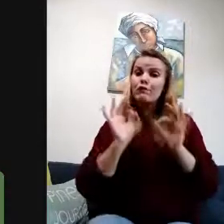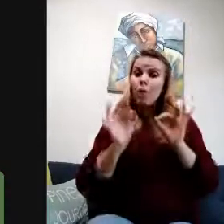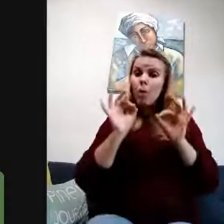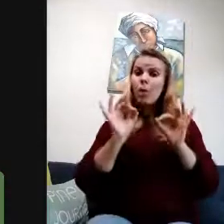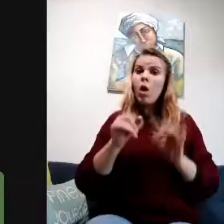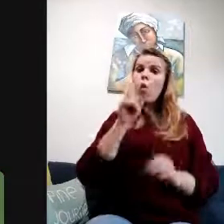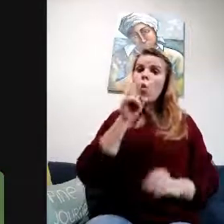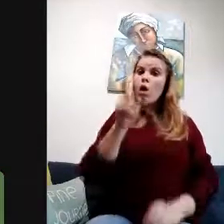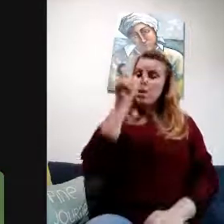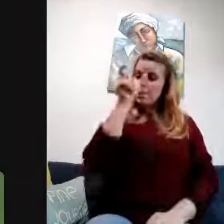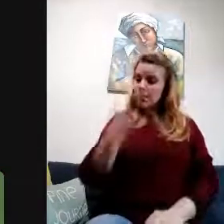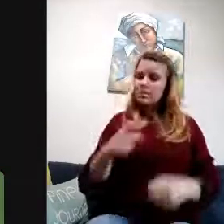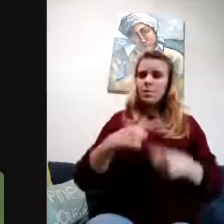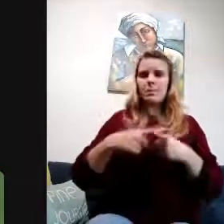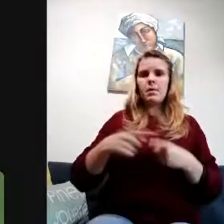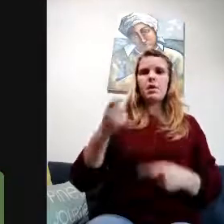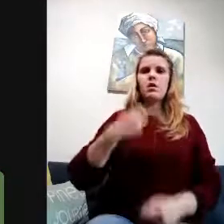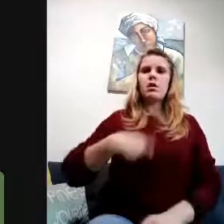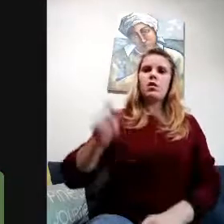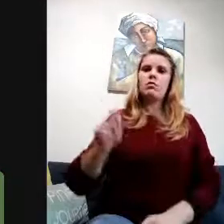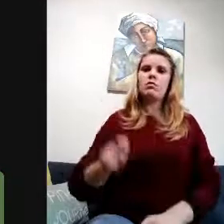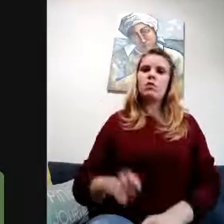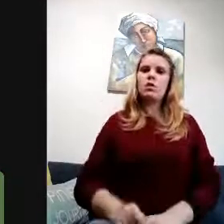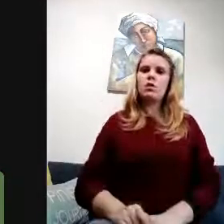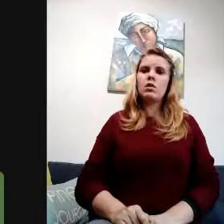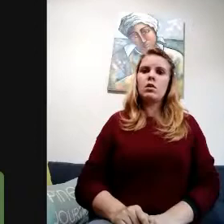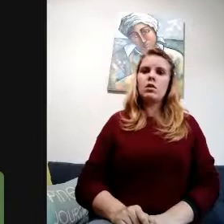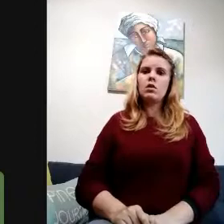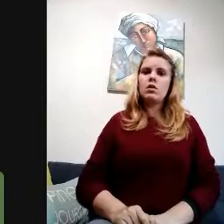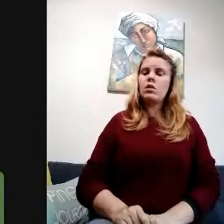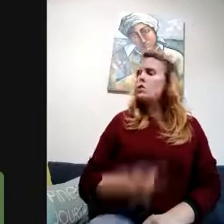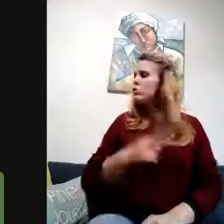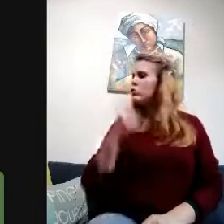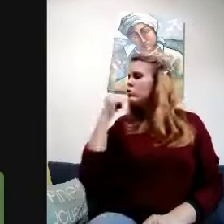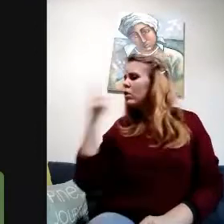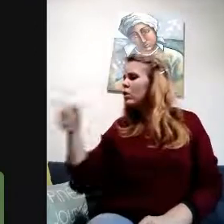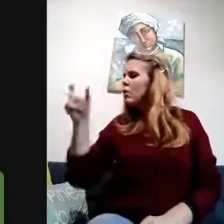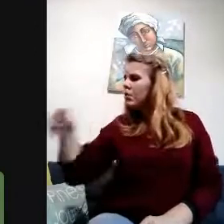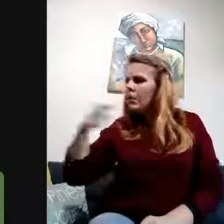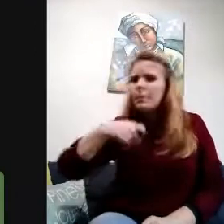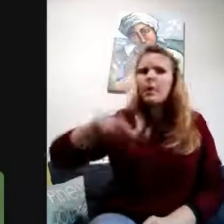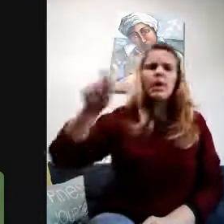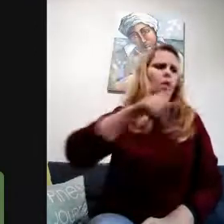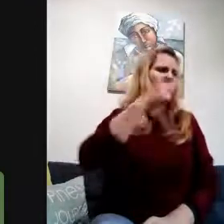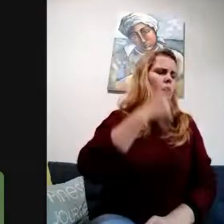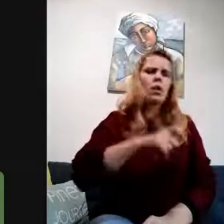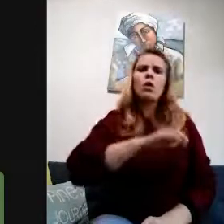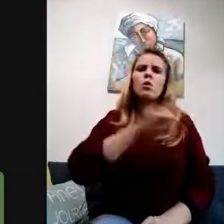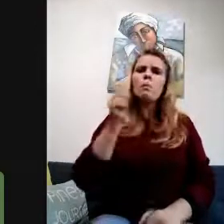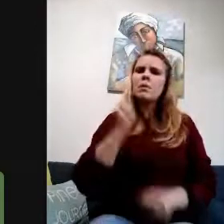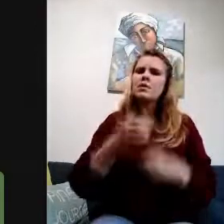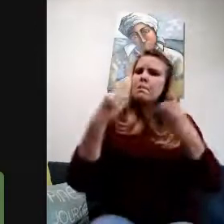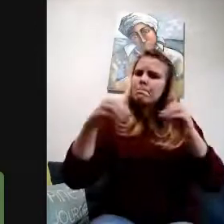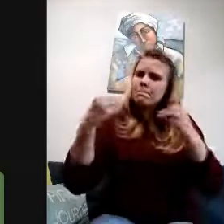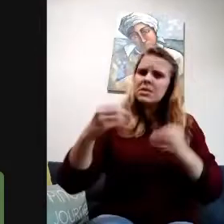looking for this guy's ball, let one guy play and then come and help and let another guy play. They must always be busy with golf on a fairway.